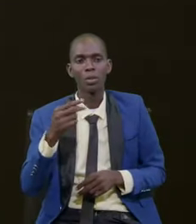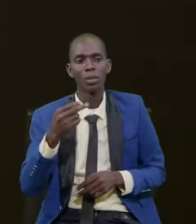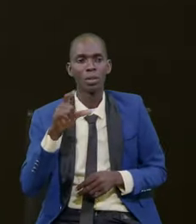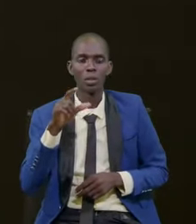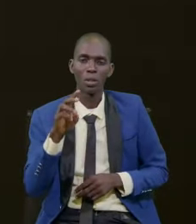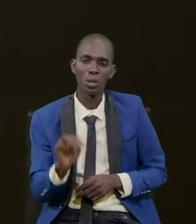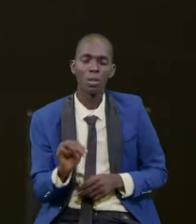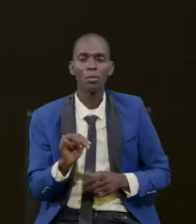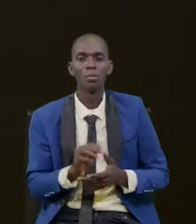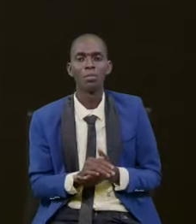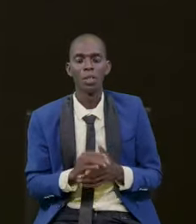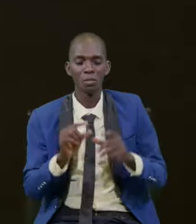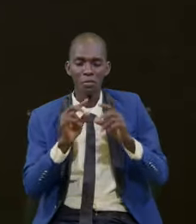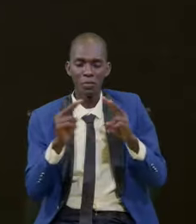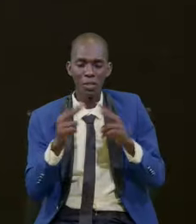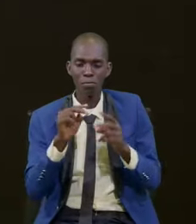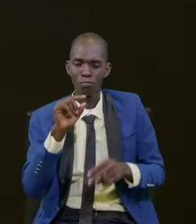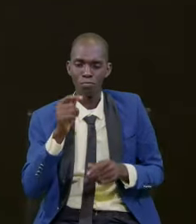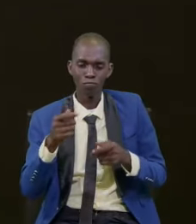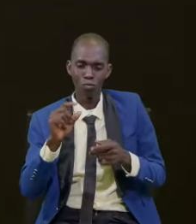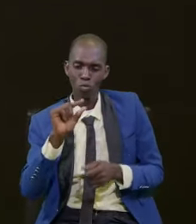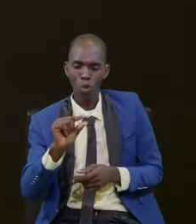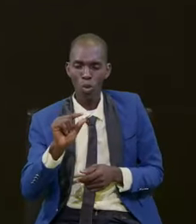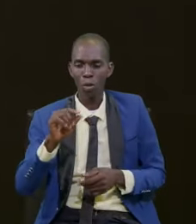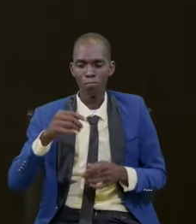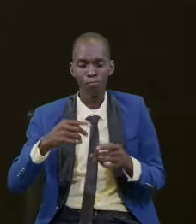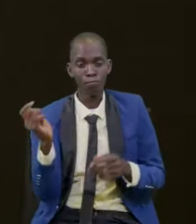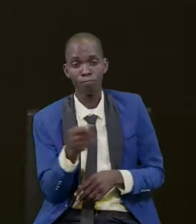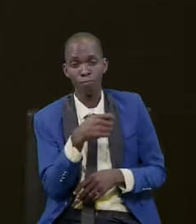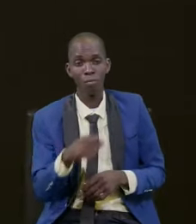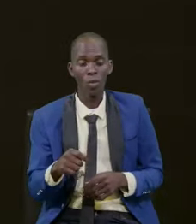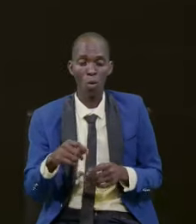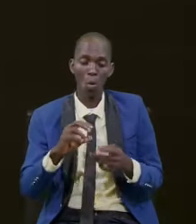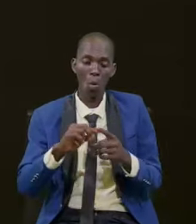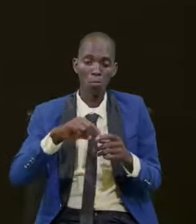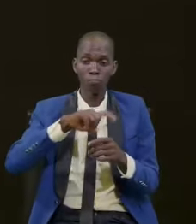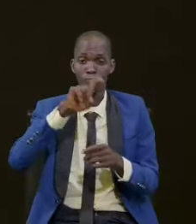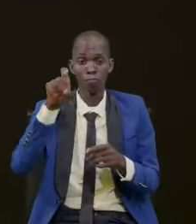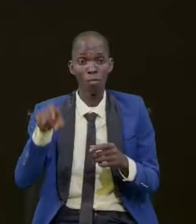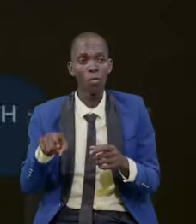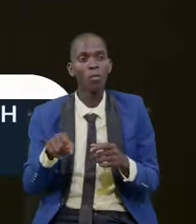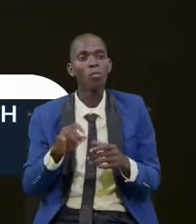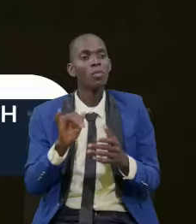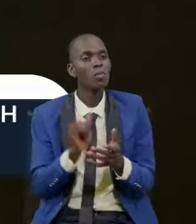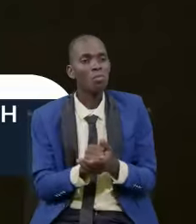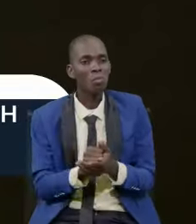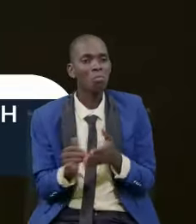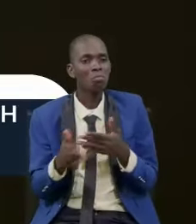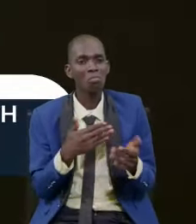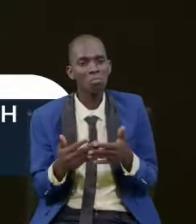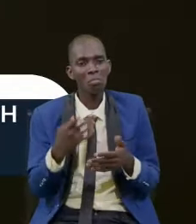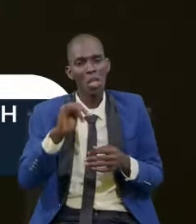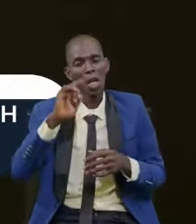very small cane. Whithersoever the governor, the